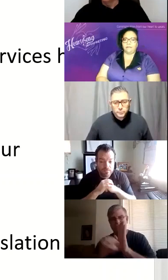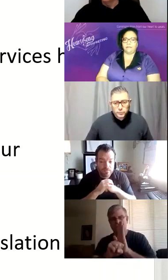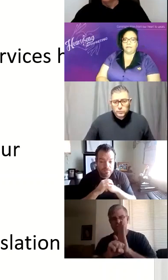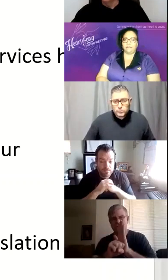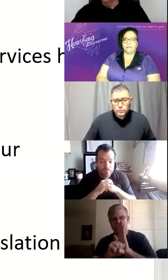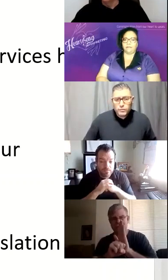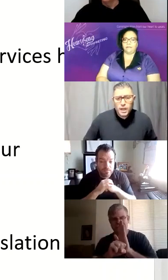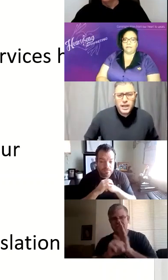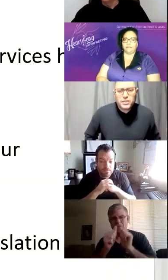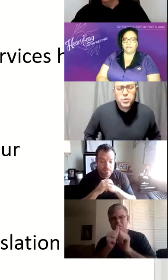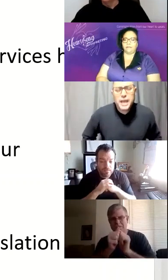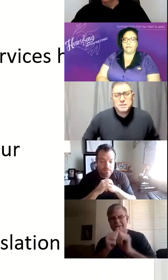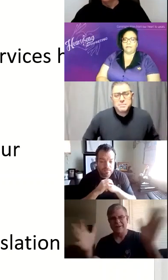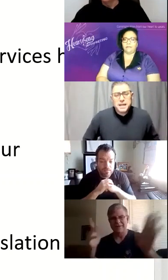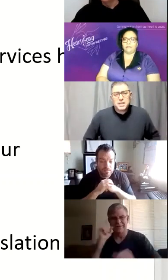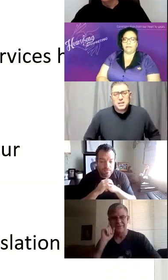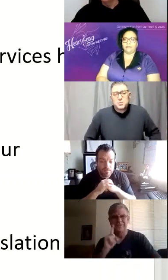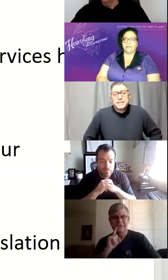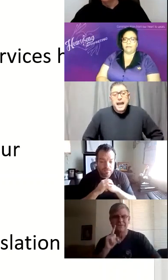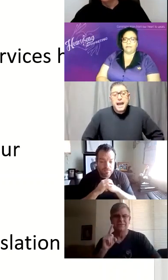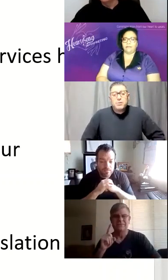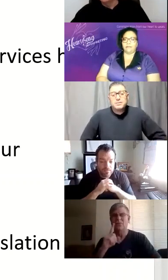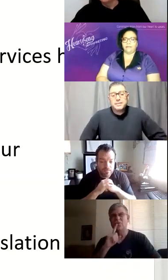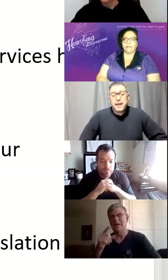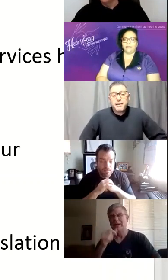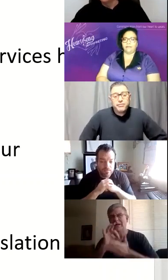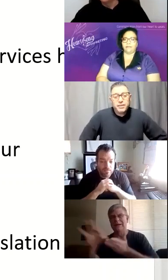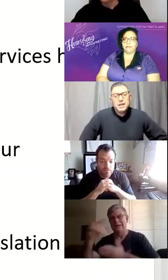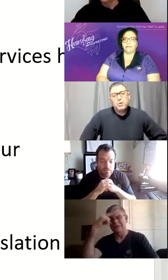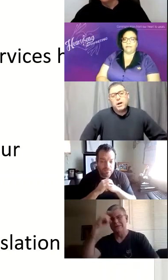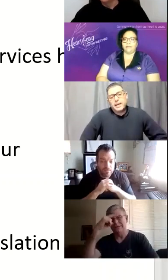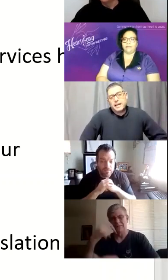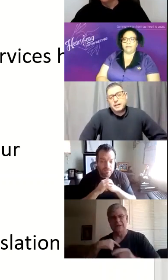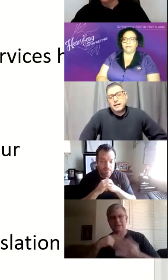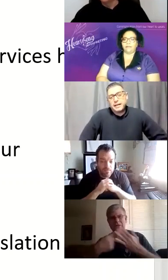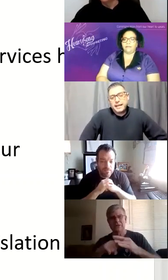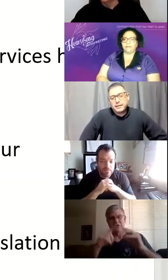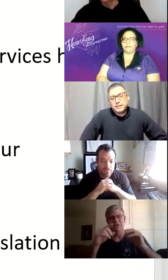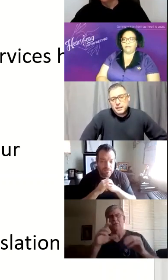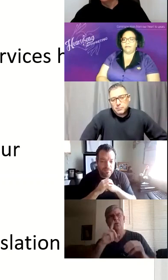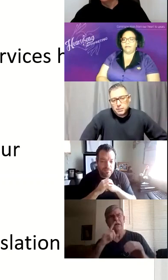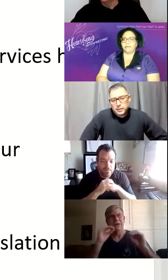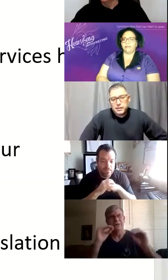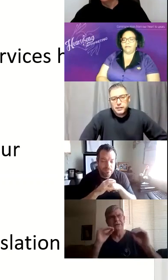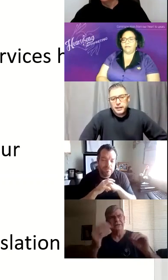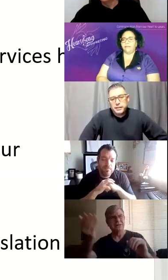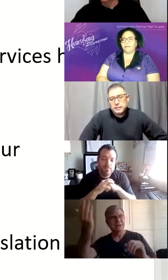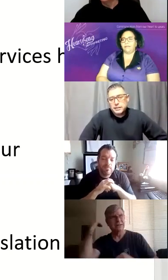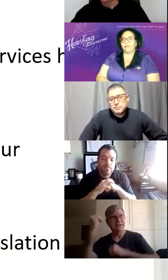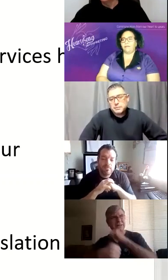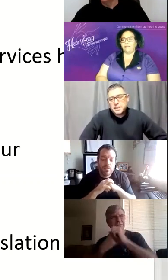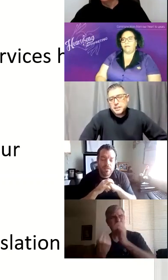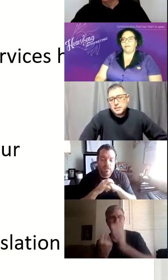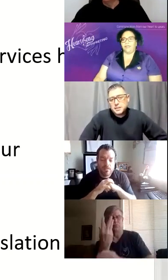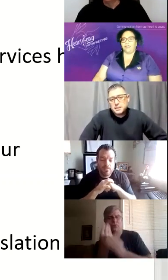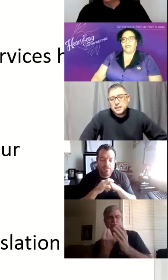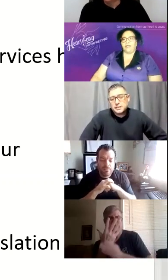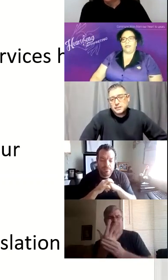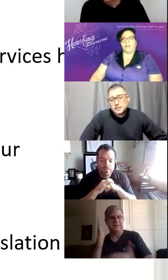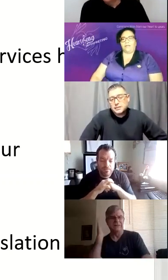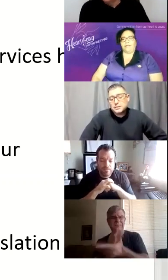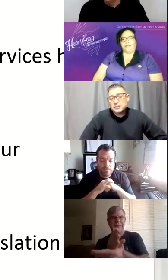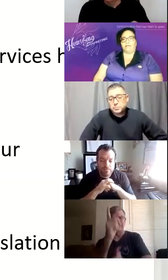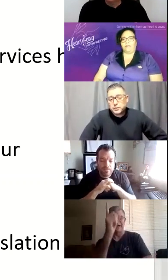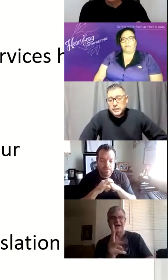now, 2.5 semesters without deaf. Well, okay, well, I can't count the summer, but all right, really, hold on. I'm teaching